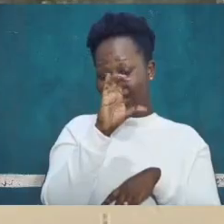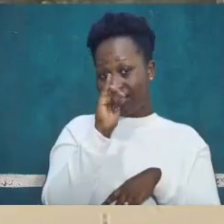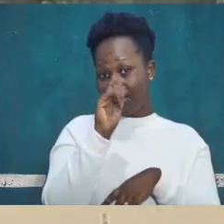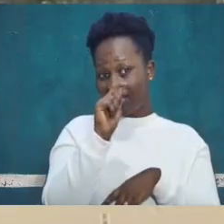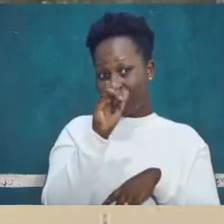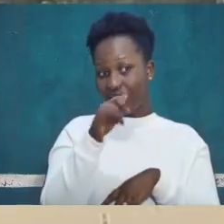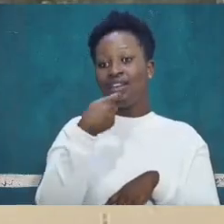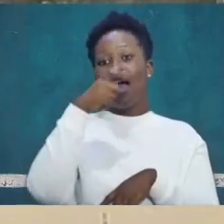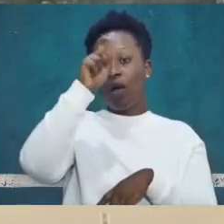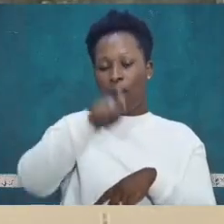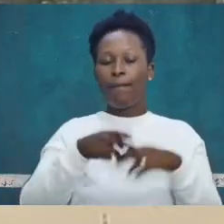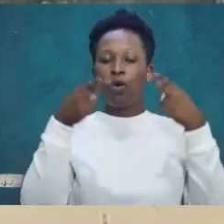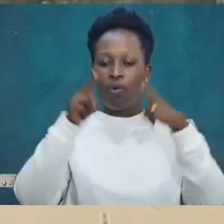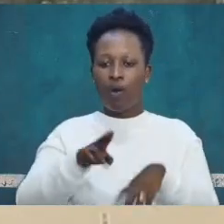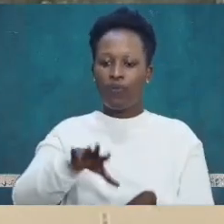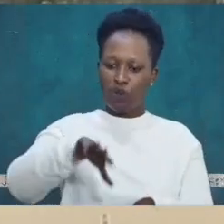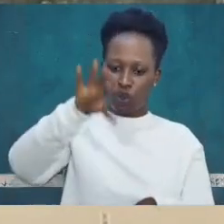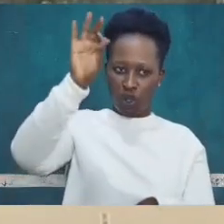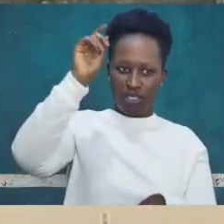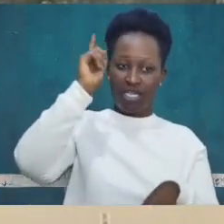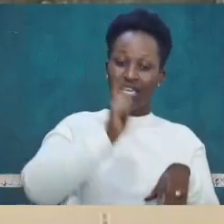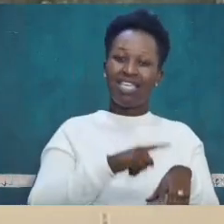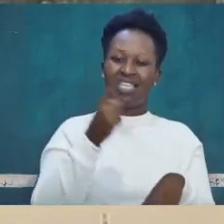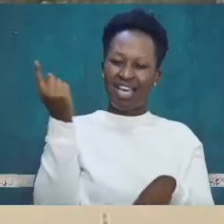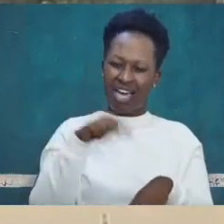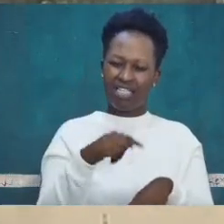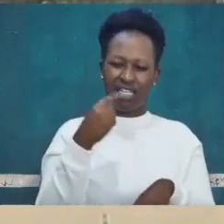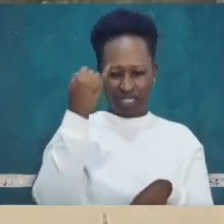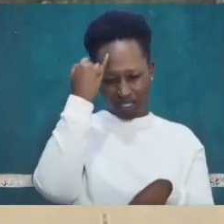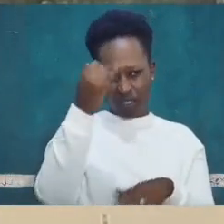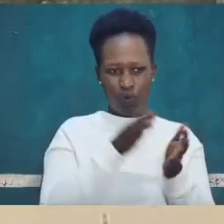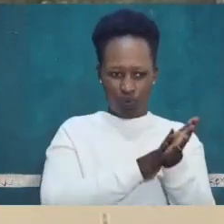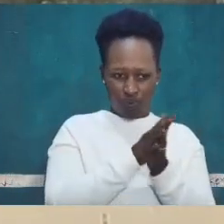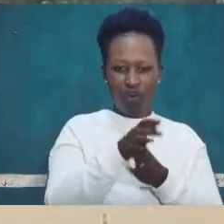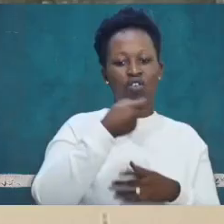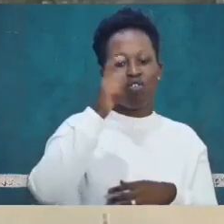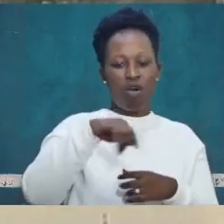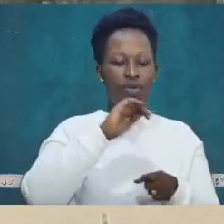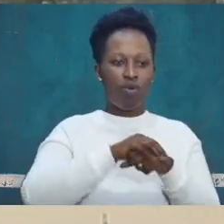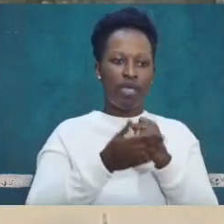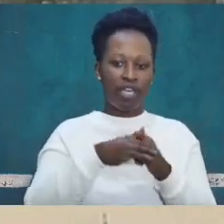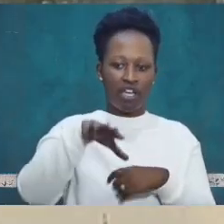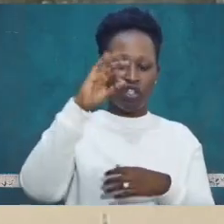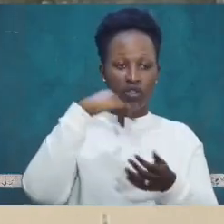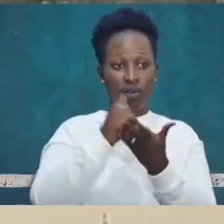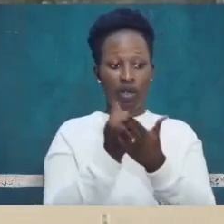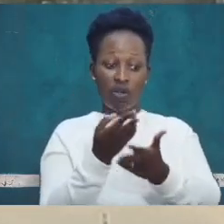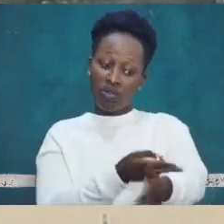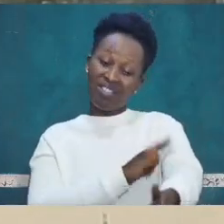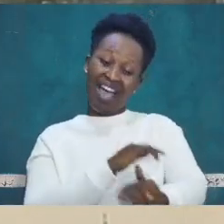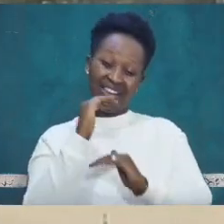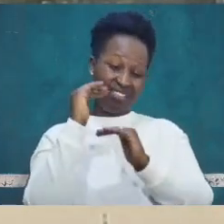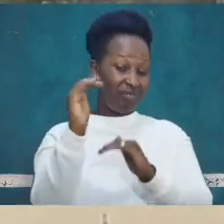there must be choice. When it comes to consumption, you have to make choice because resources are limited, are